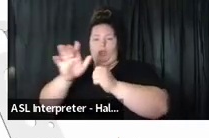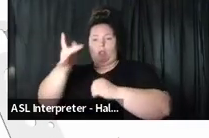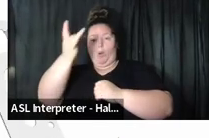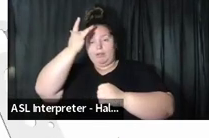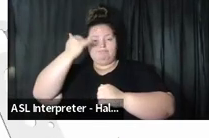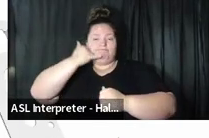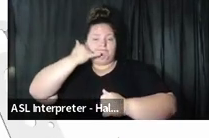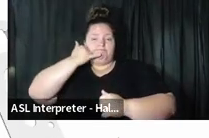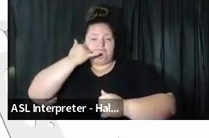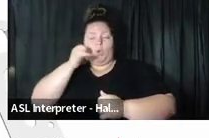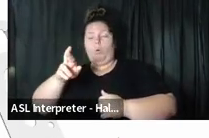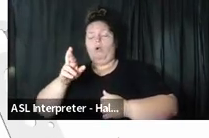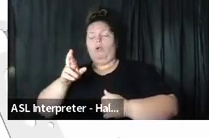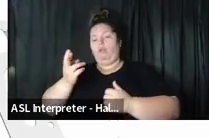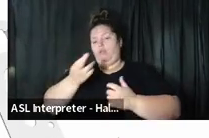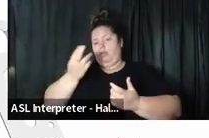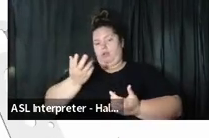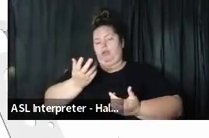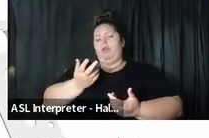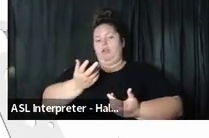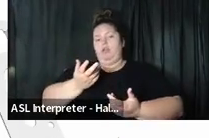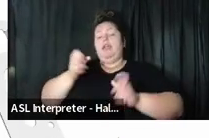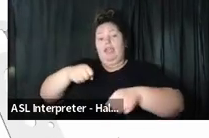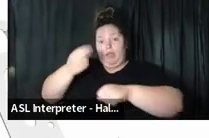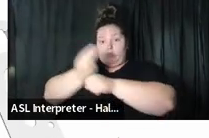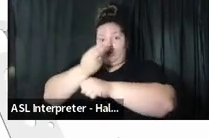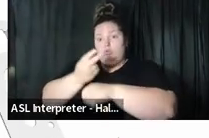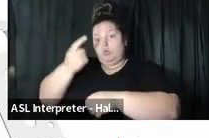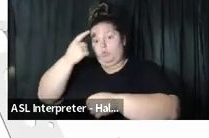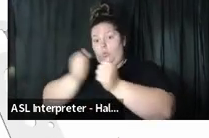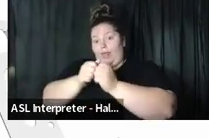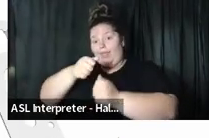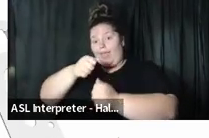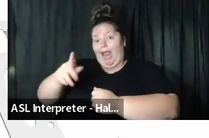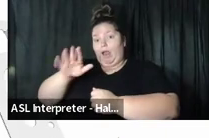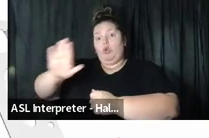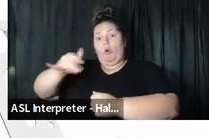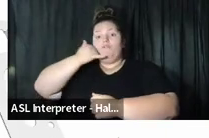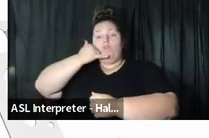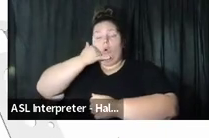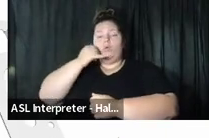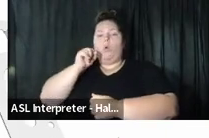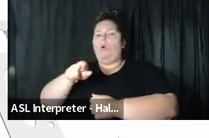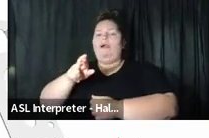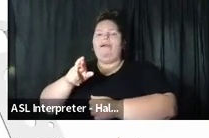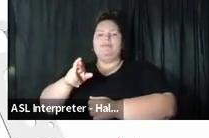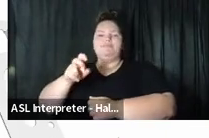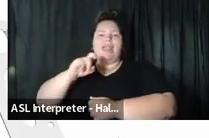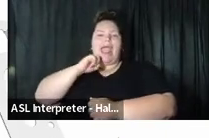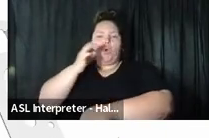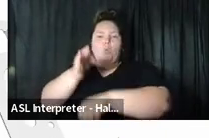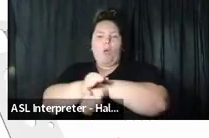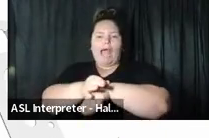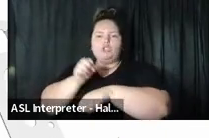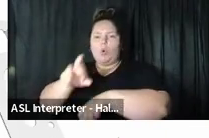here, that could be used with an app on your phone, or it could be used with like an Apple Watch or an Android Watch.